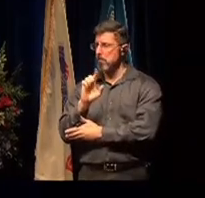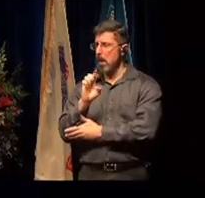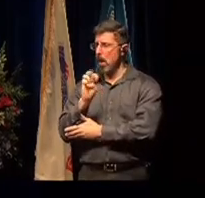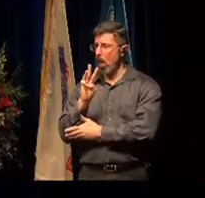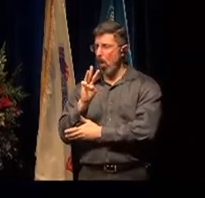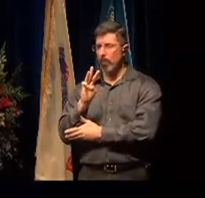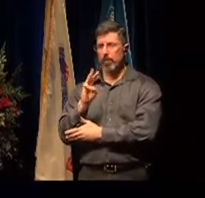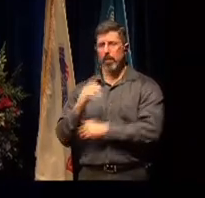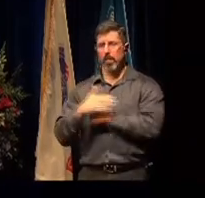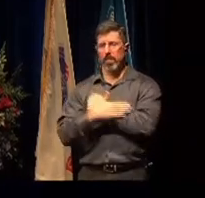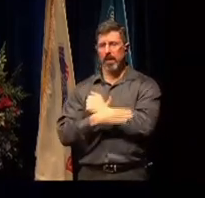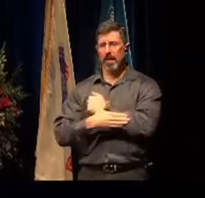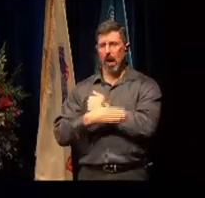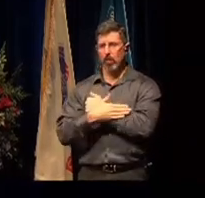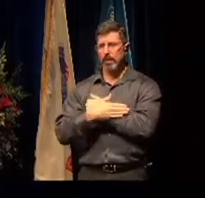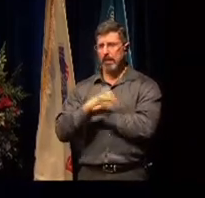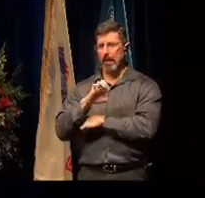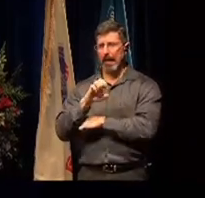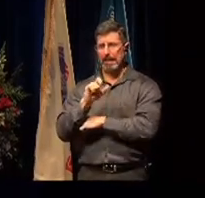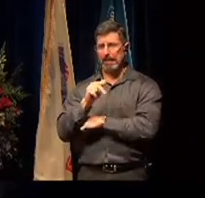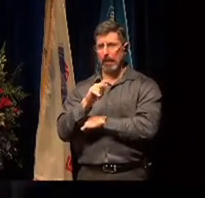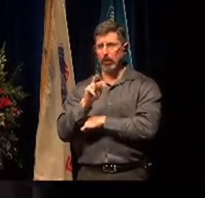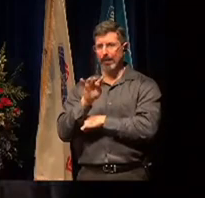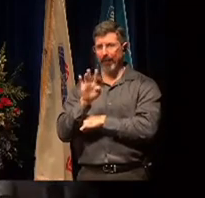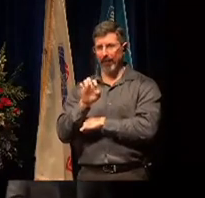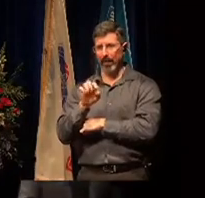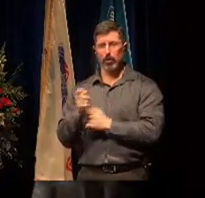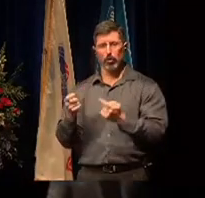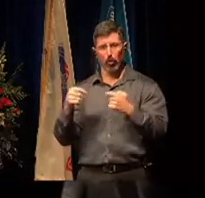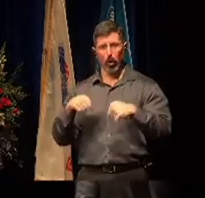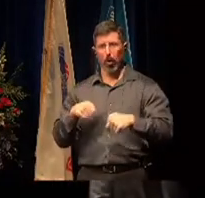few words on behalf of Monroe County at this time.